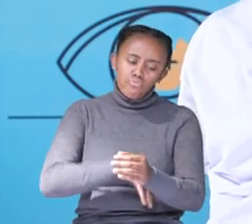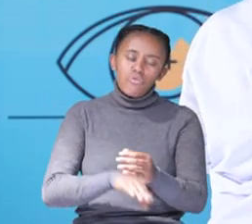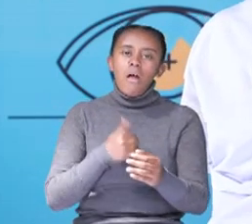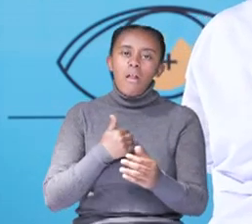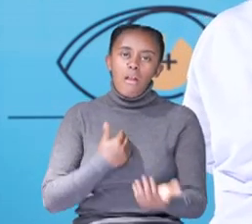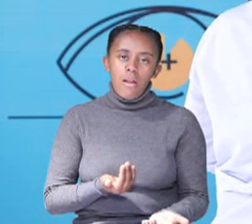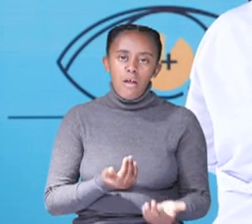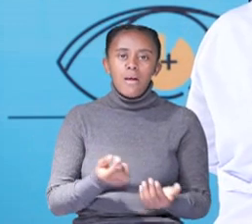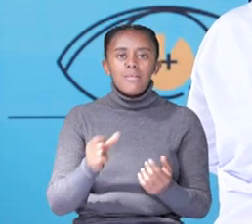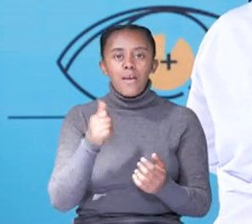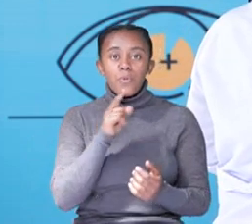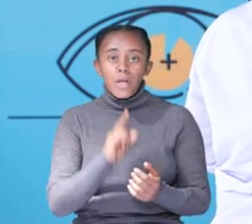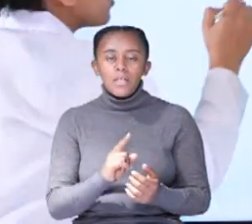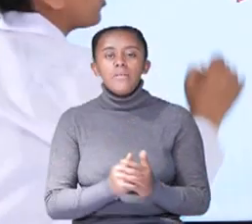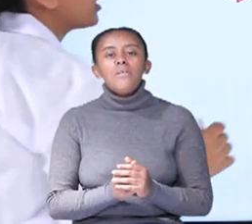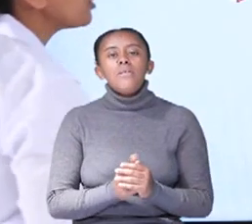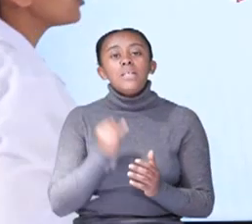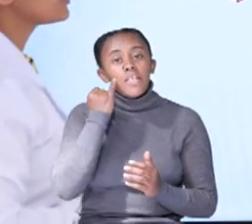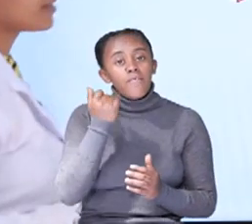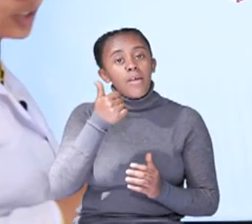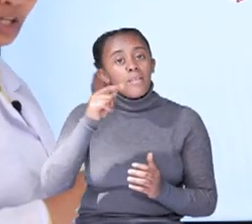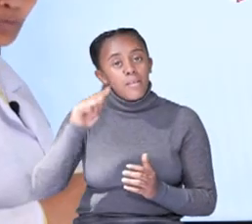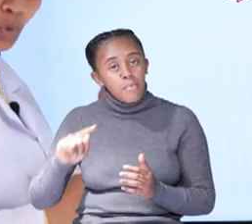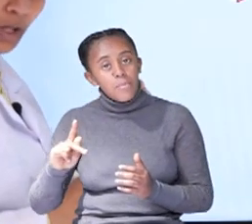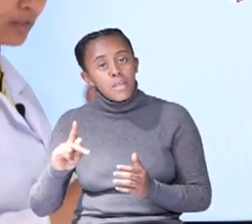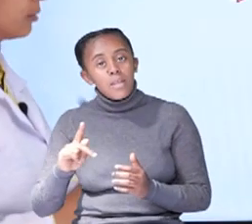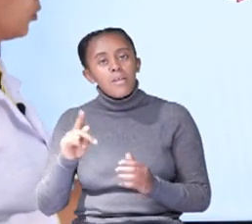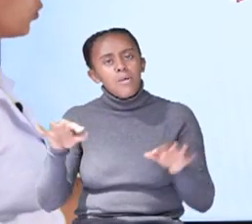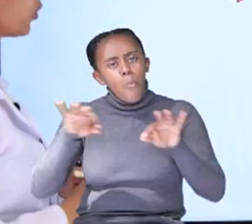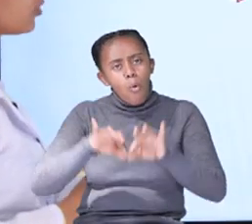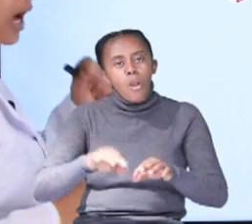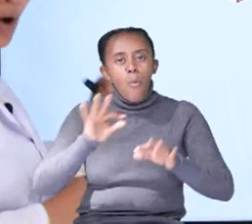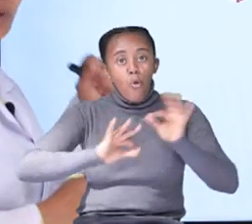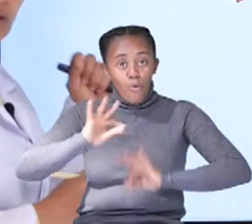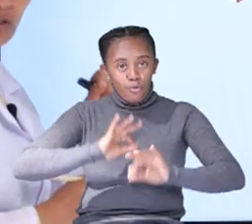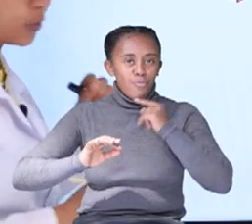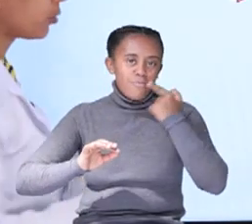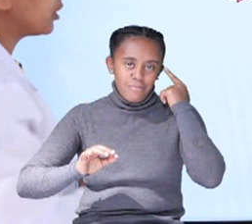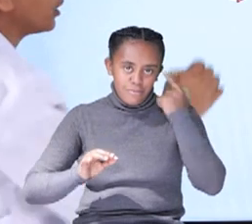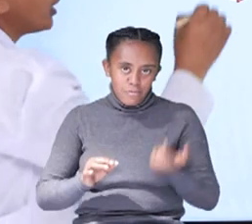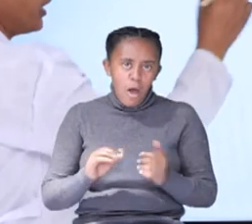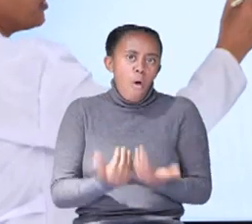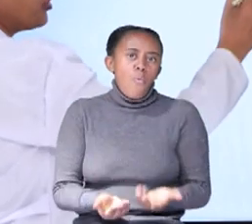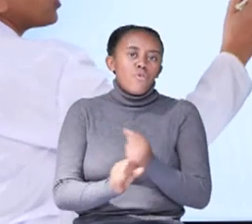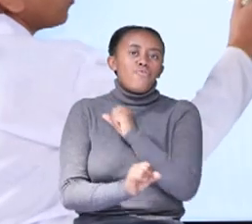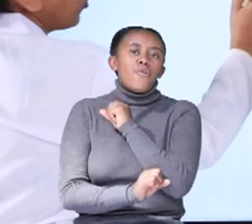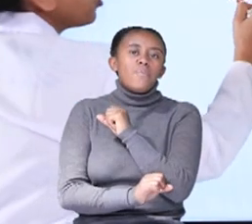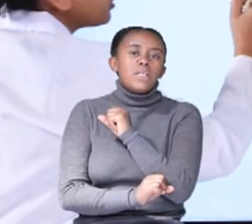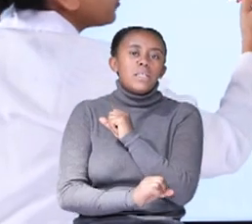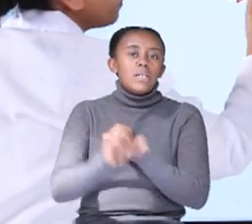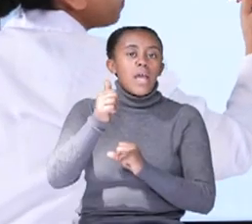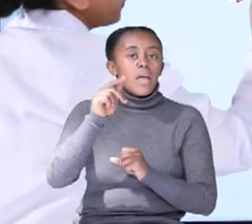in cell. And the other one is, if ATP is such an important molecule, how it is formed. ATP